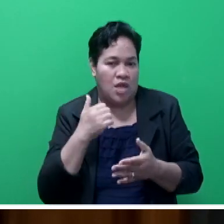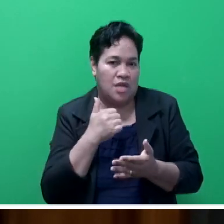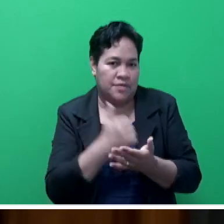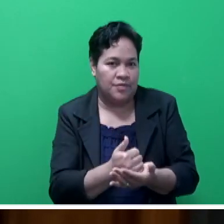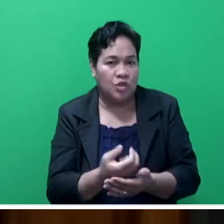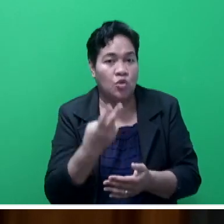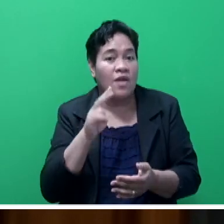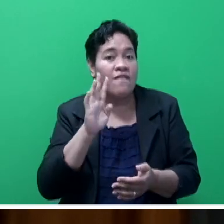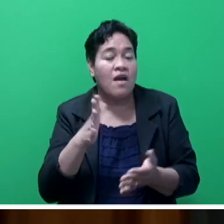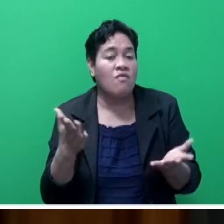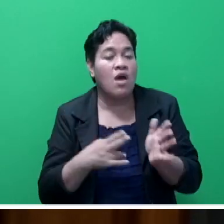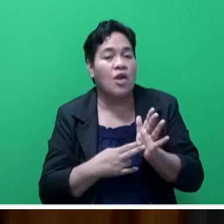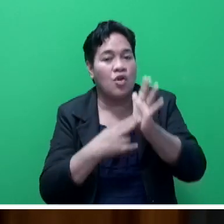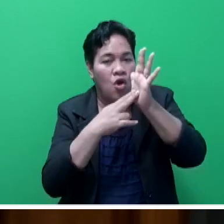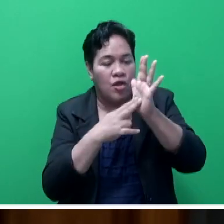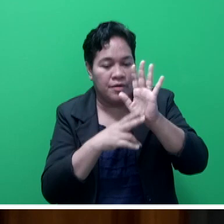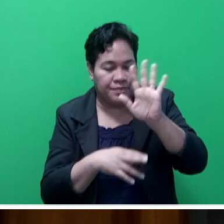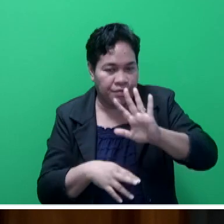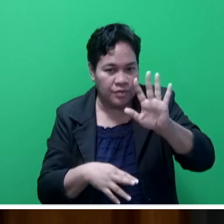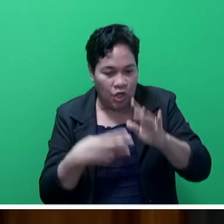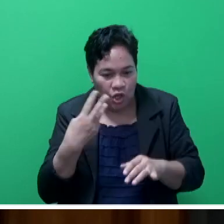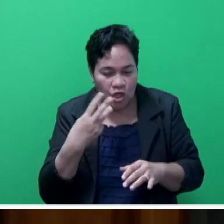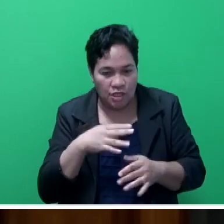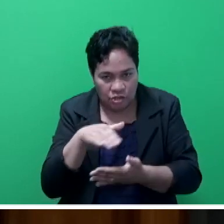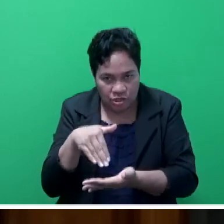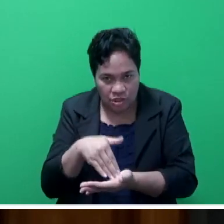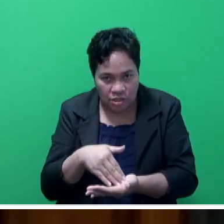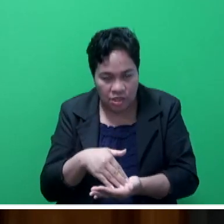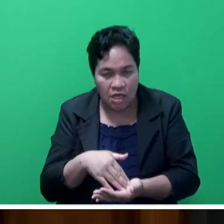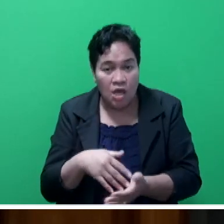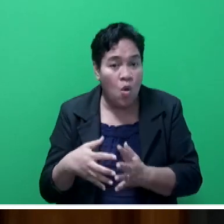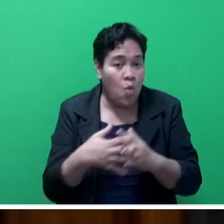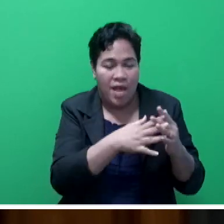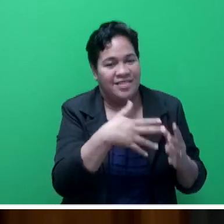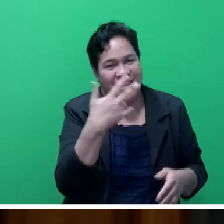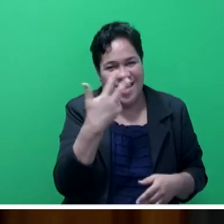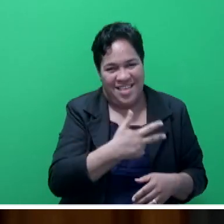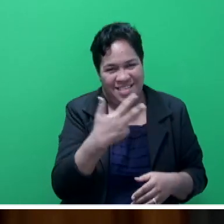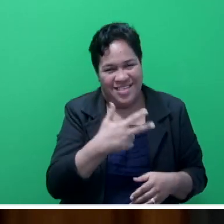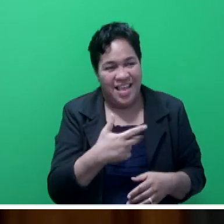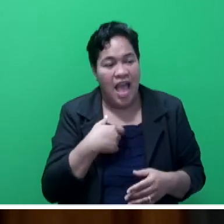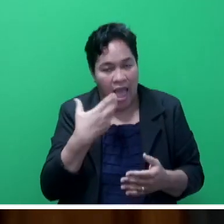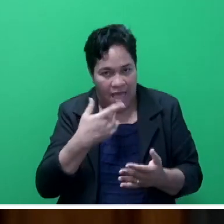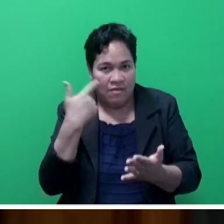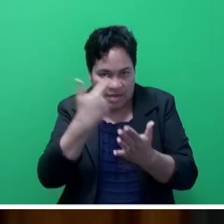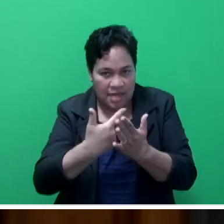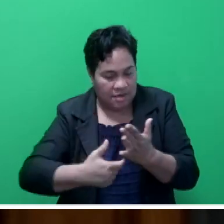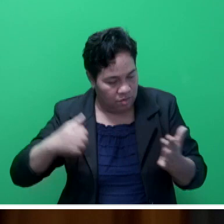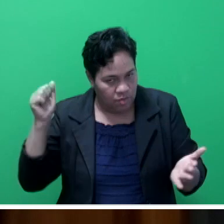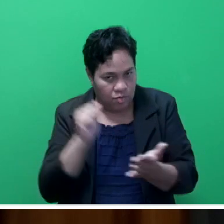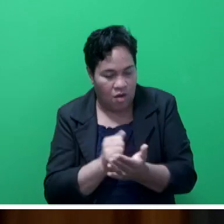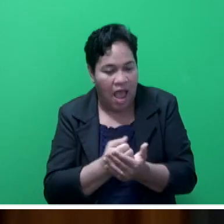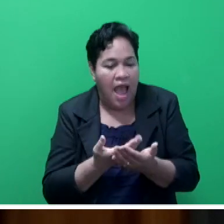Northern Division, 13 schools in the Central Division, and 18 schools in the Western Division. I have a thorough list of the distribution